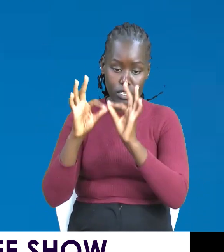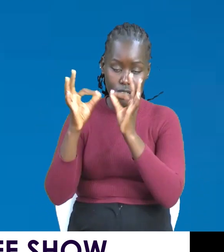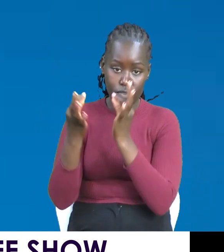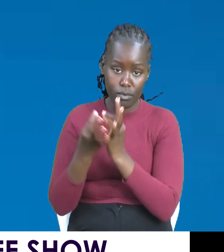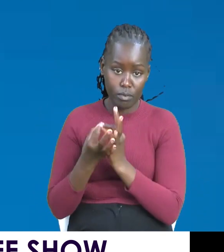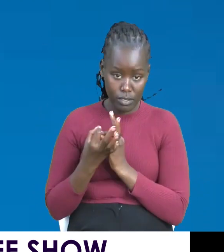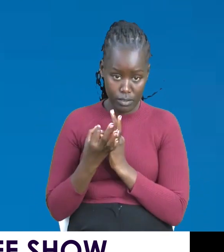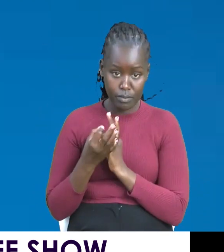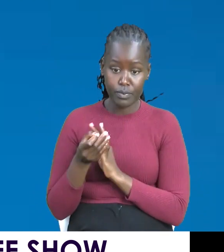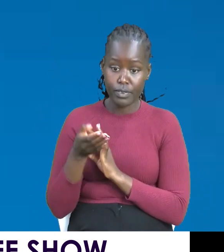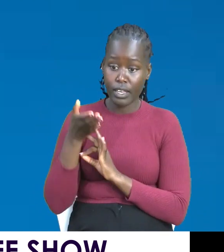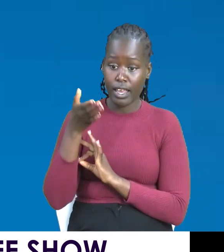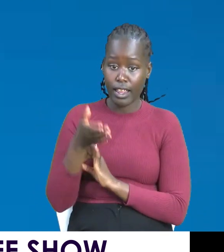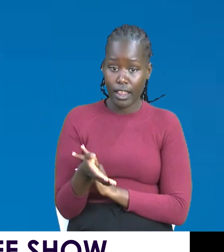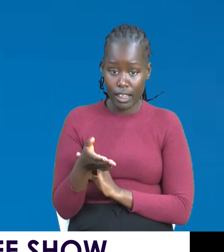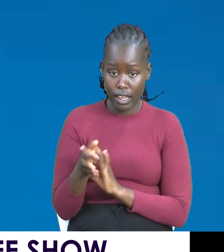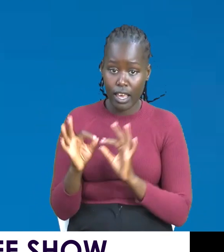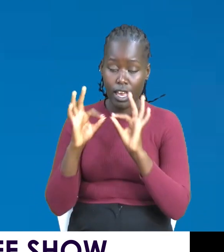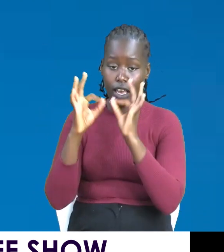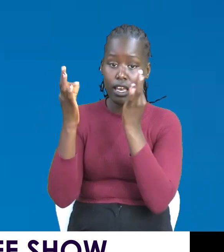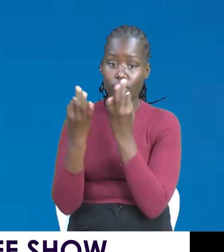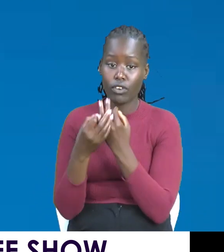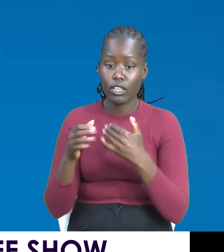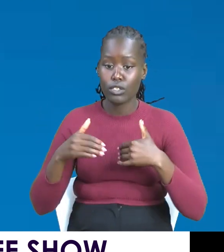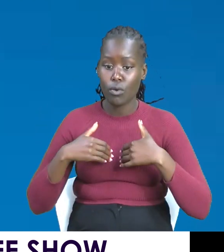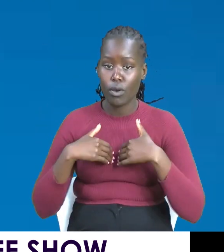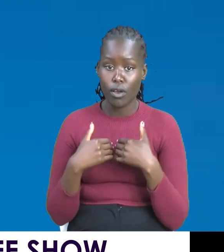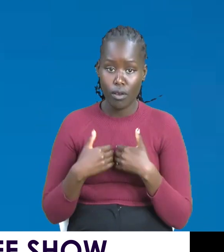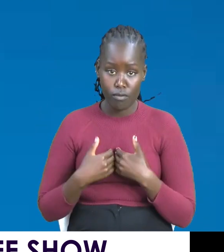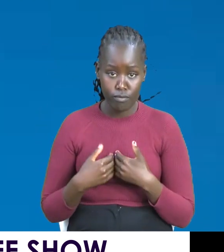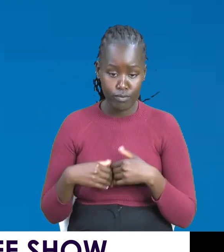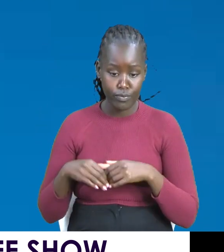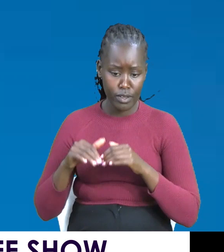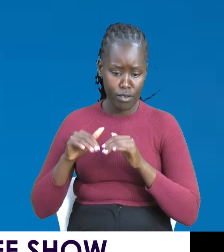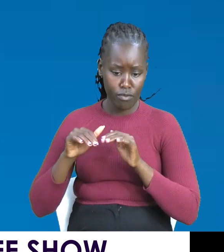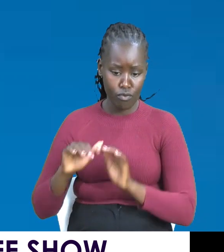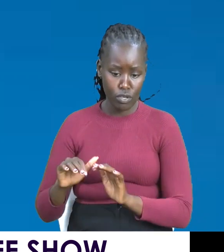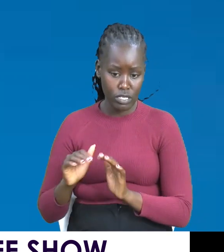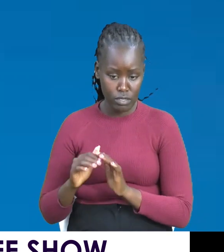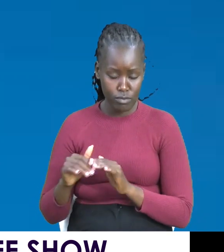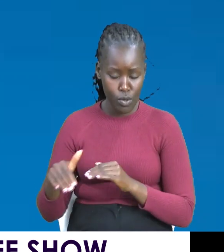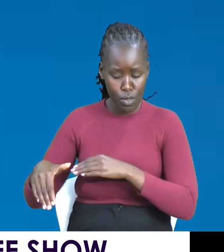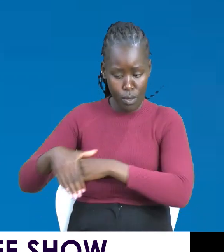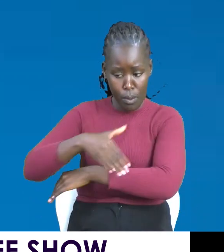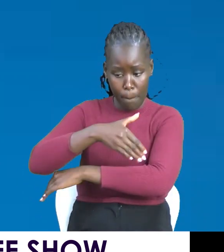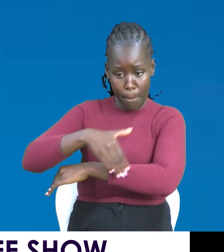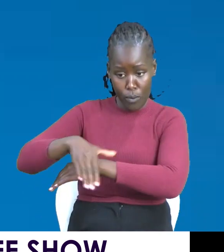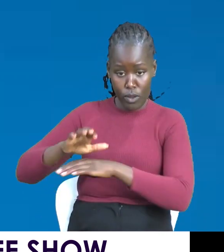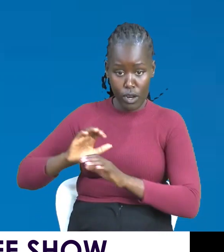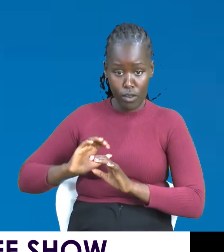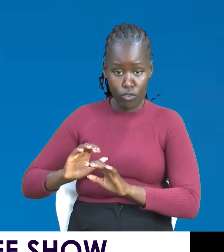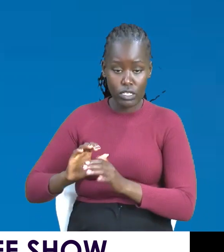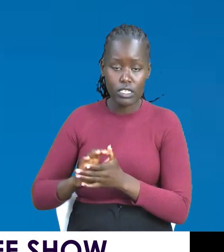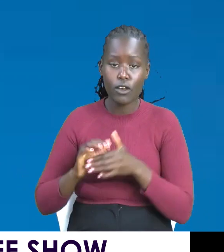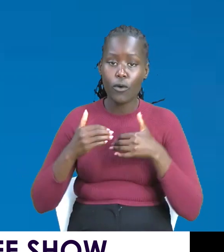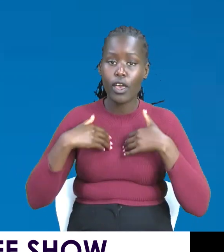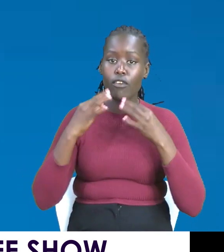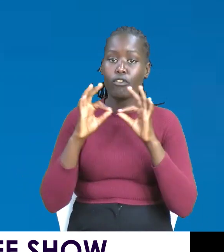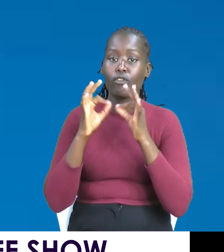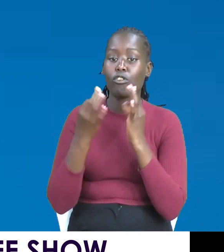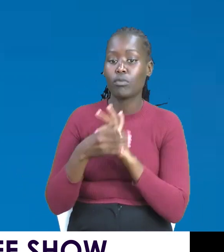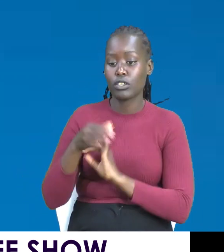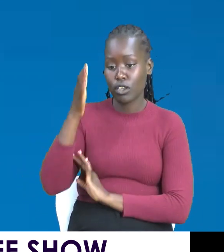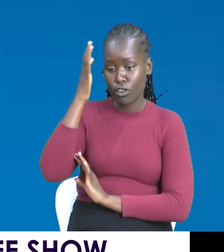families, right there in families, lies territorial forces. Believe you me, there are families that are known